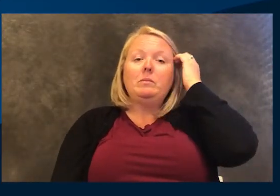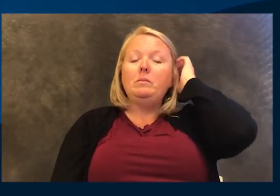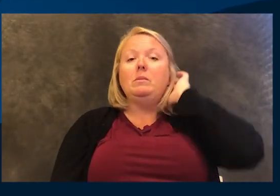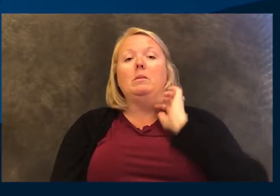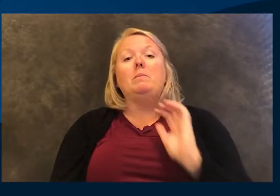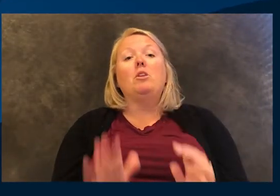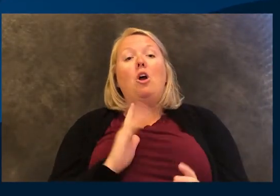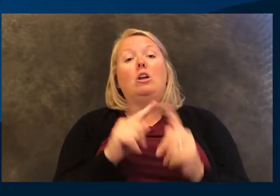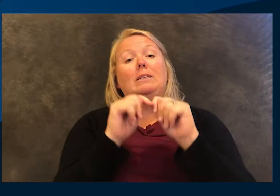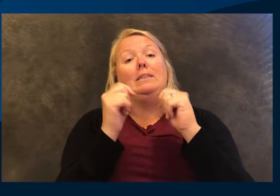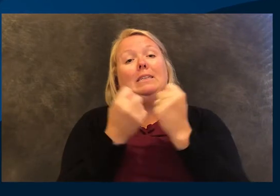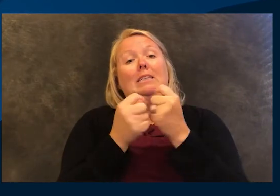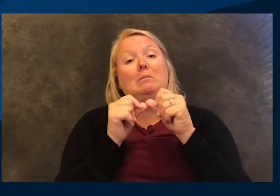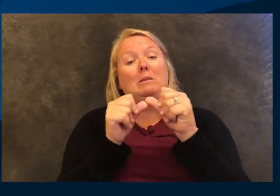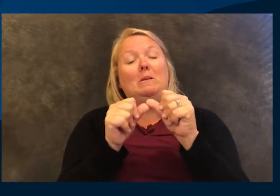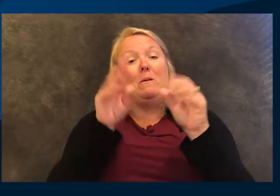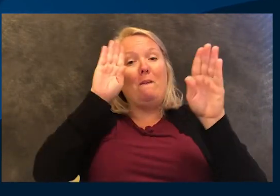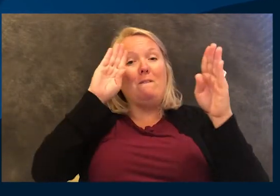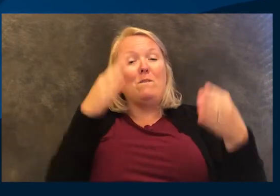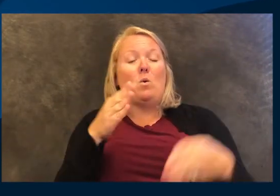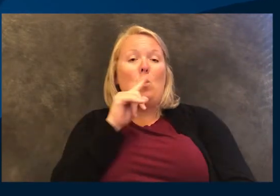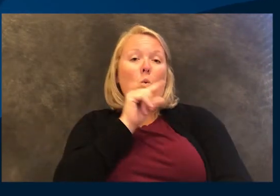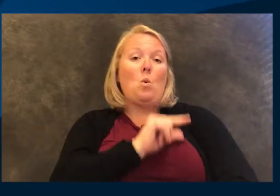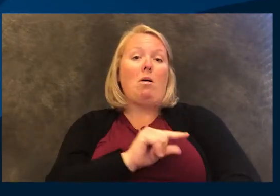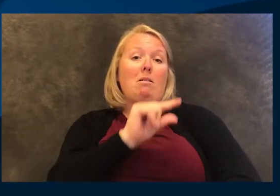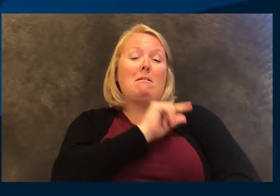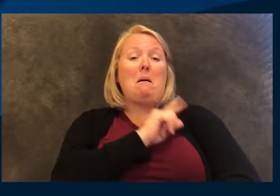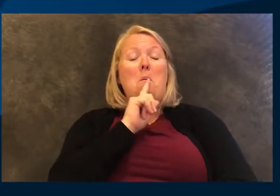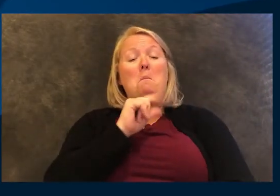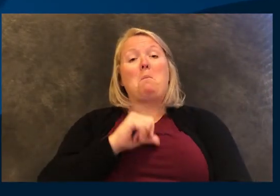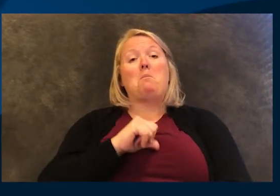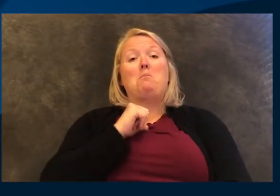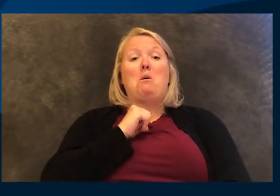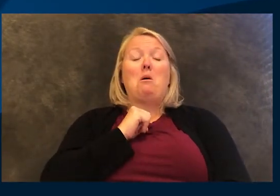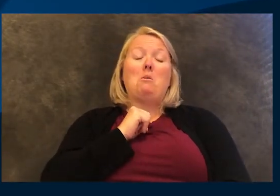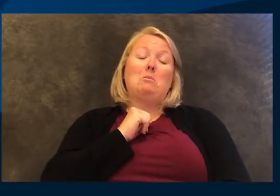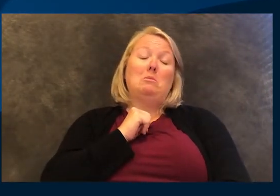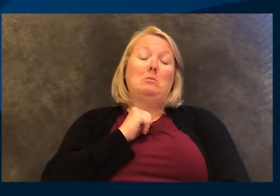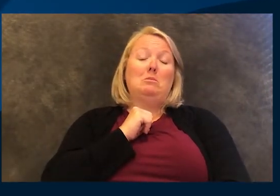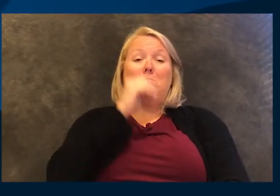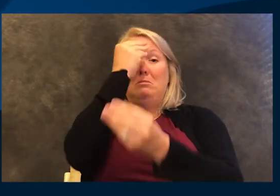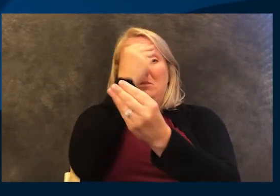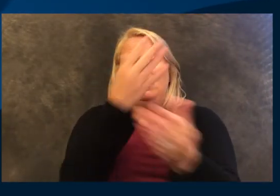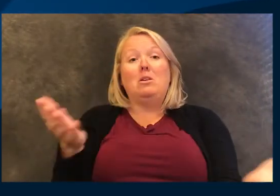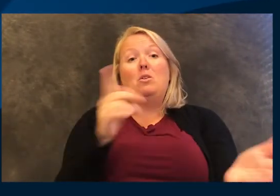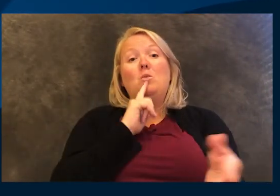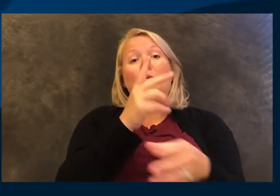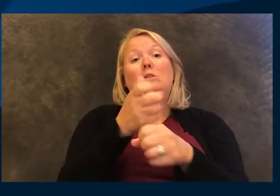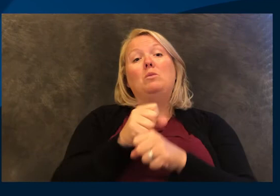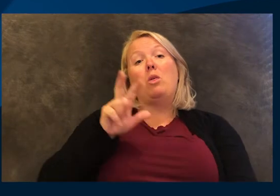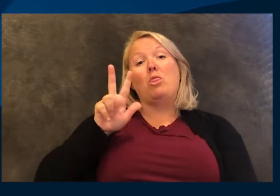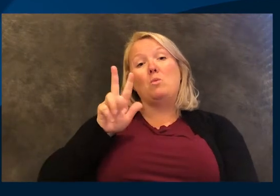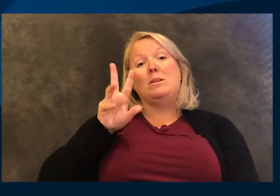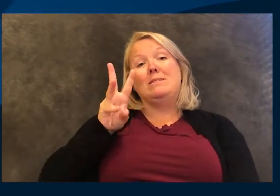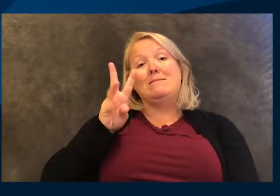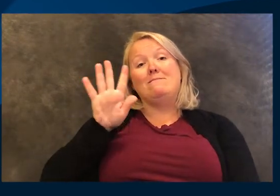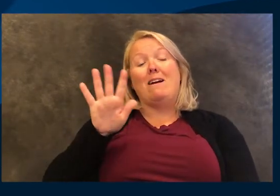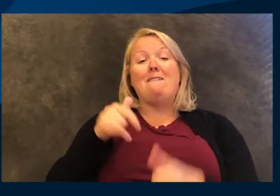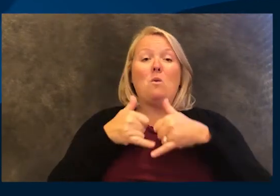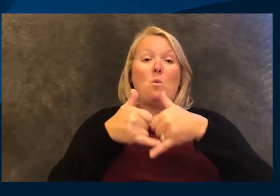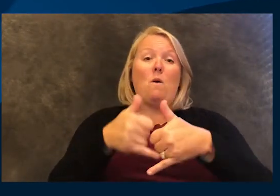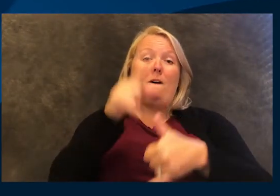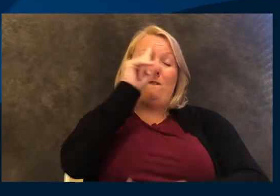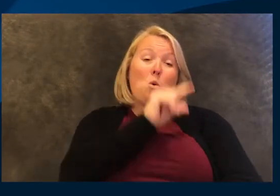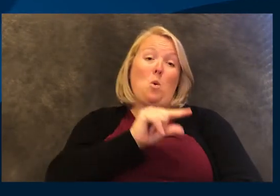our teams continue to focus on quality. And I am proud to say that many of you have received the 365 awards for quality and